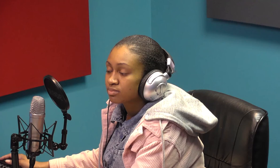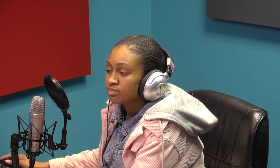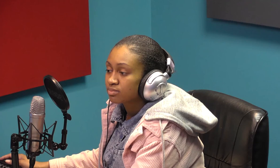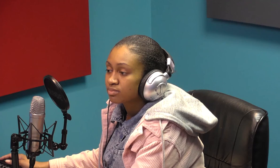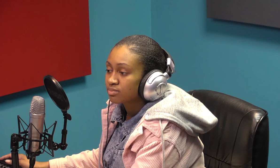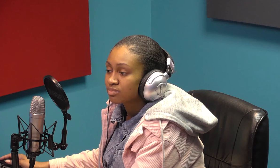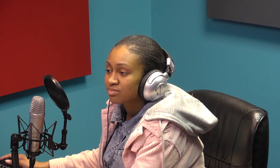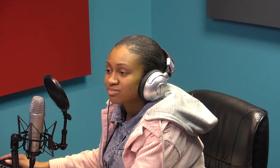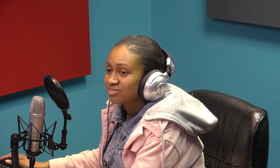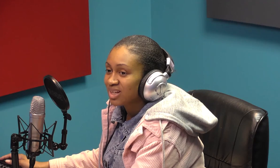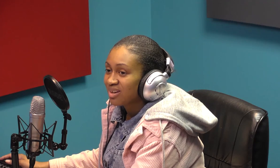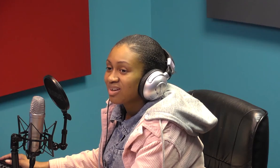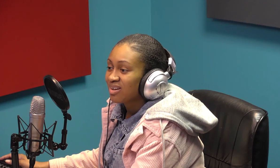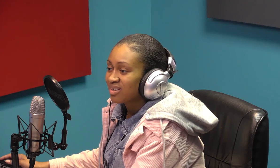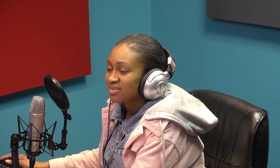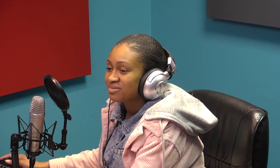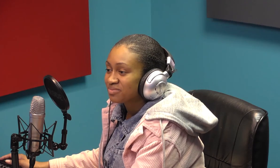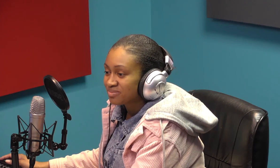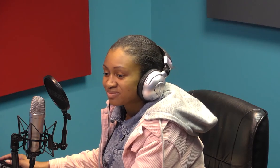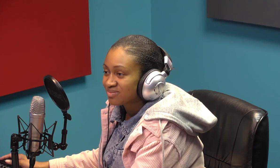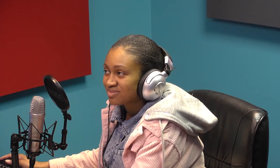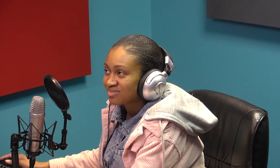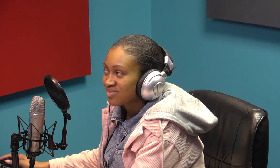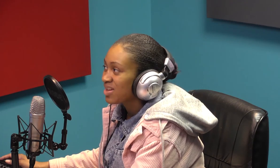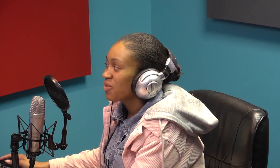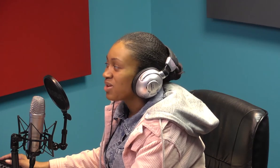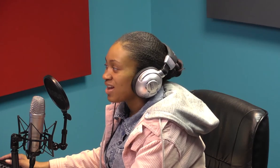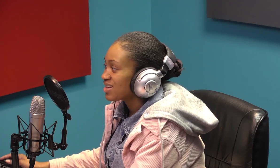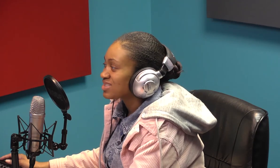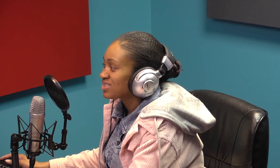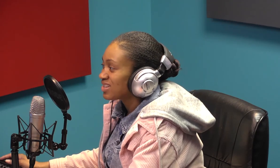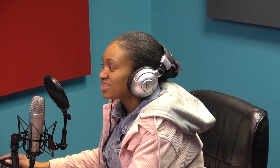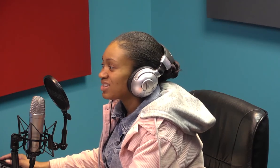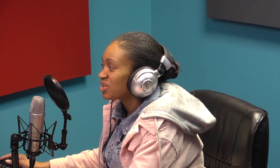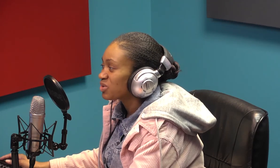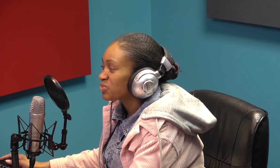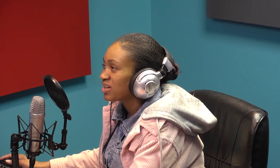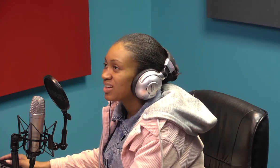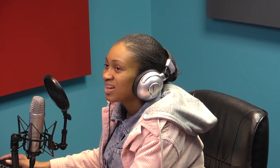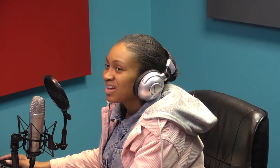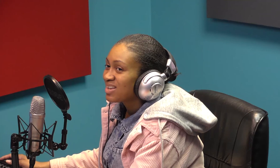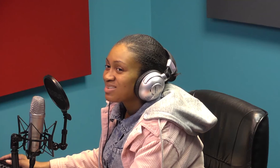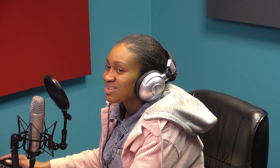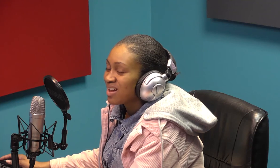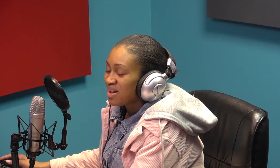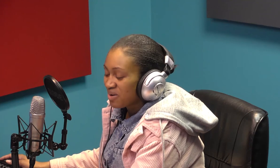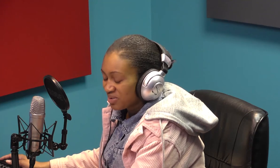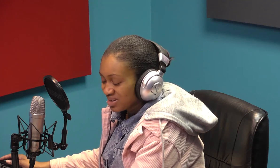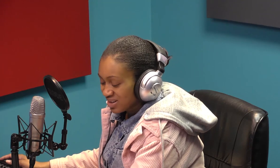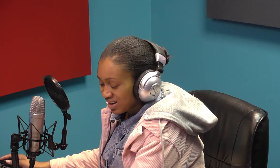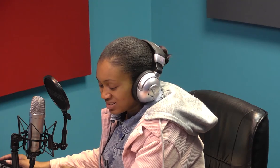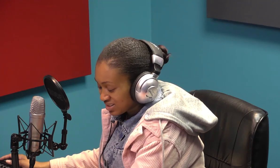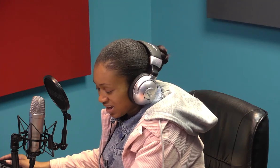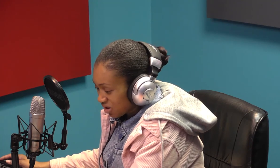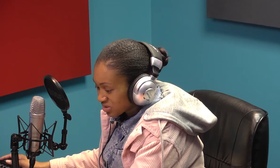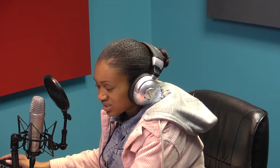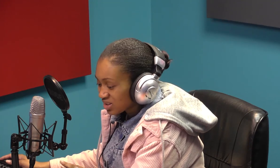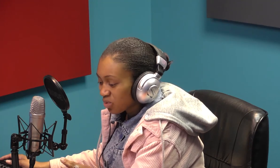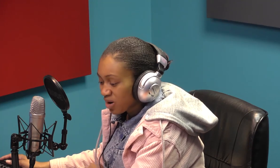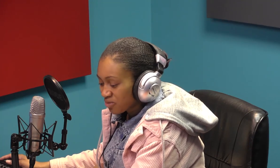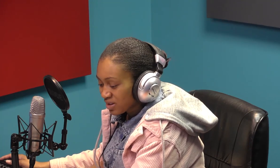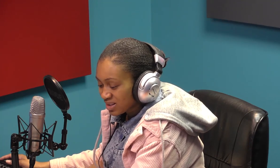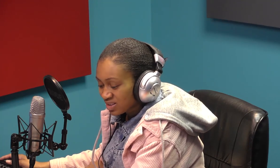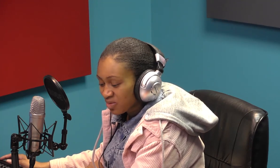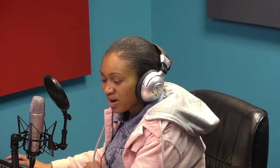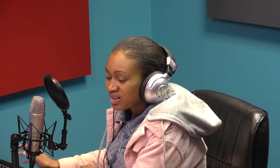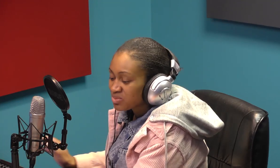Sundays, we all ate together. Went to church together, ate together. Yeah, we had Sunday dinners, but now I can see how